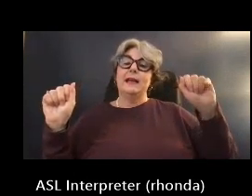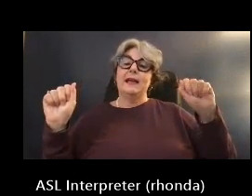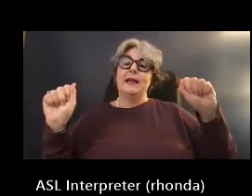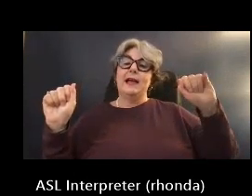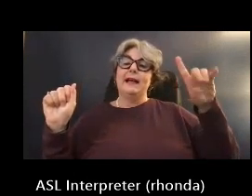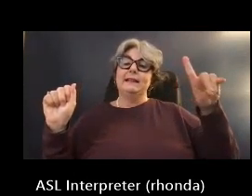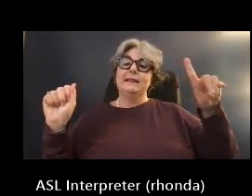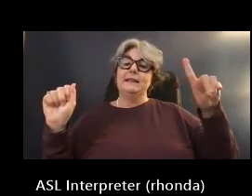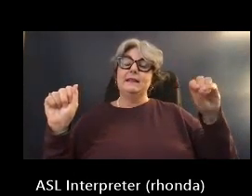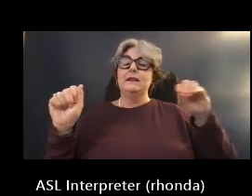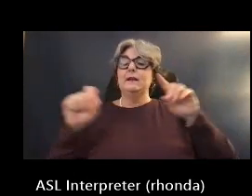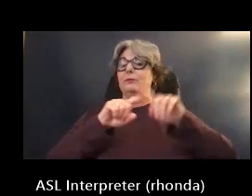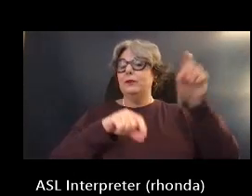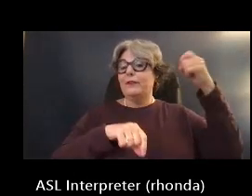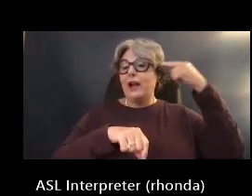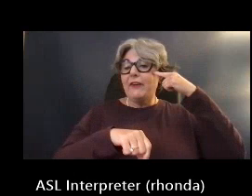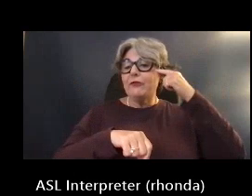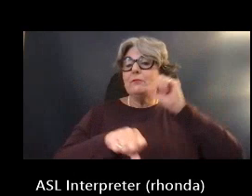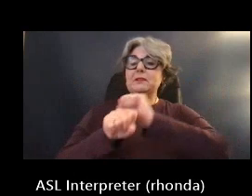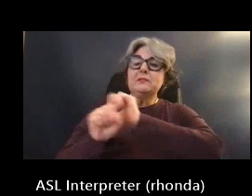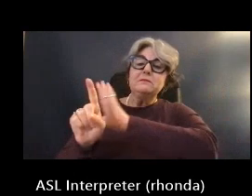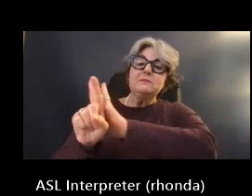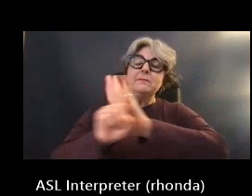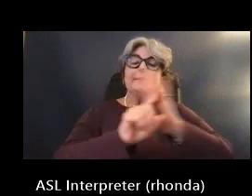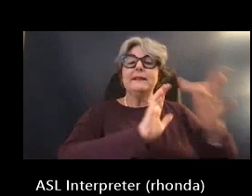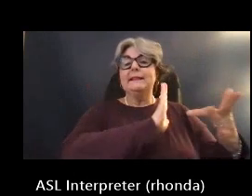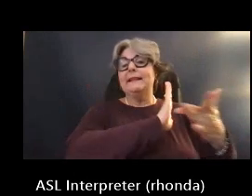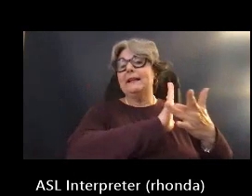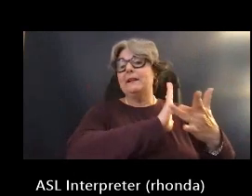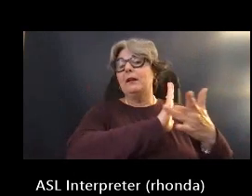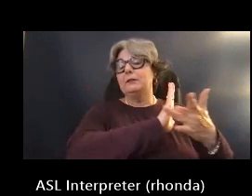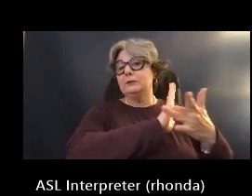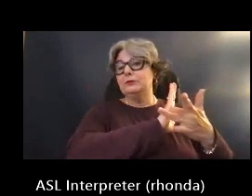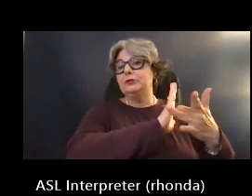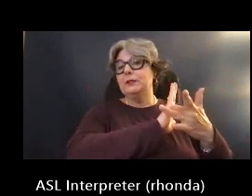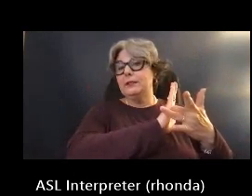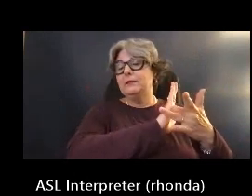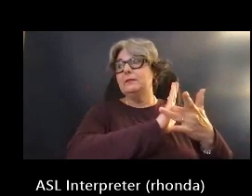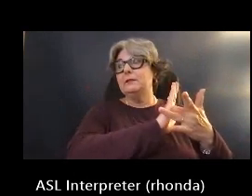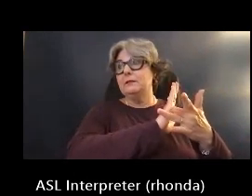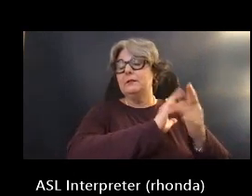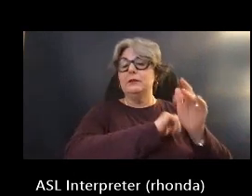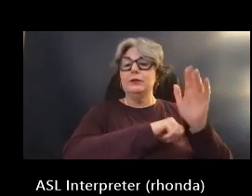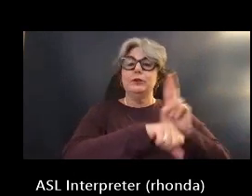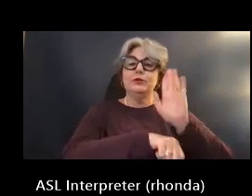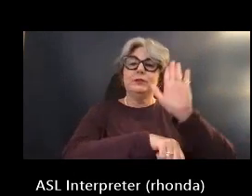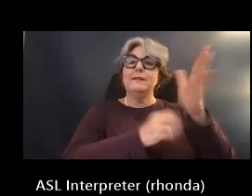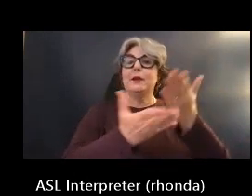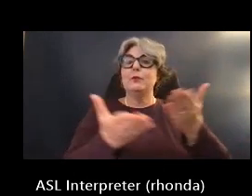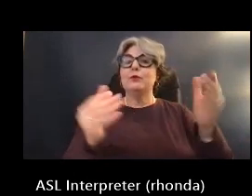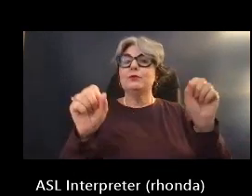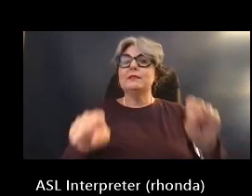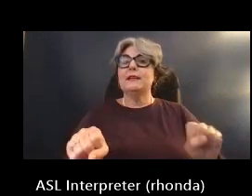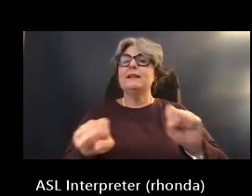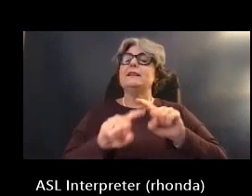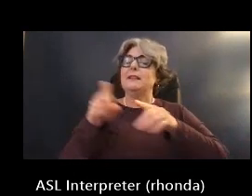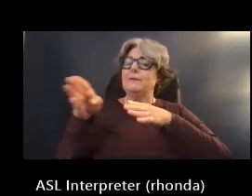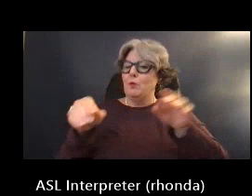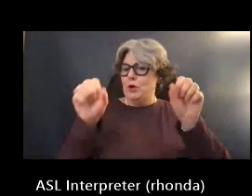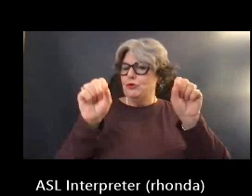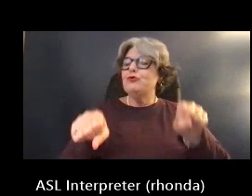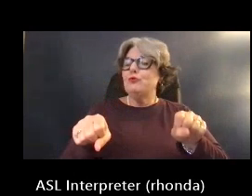Working with governments, we can get the technologies through their resources. So there are ways